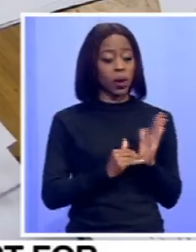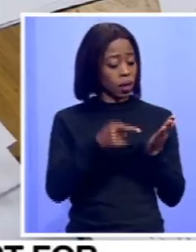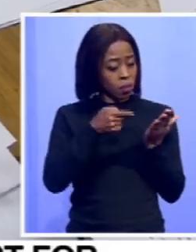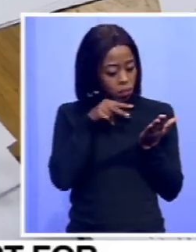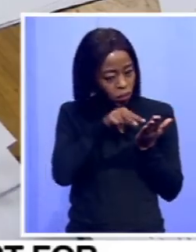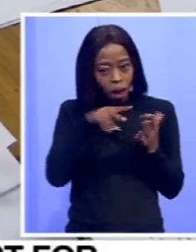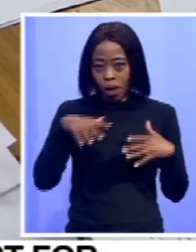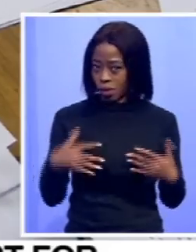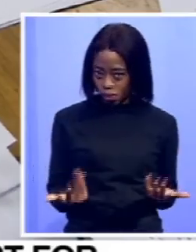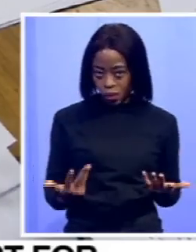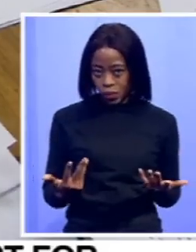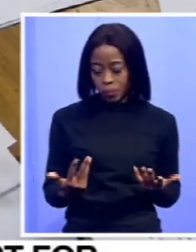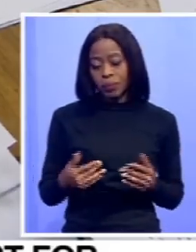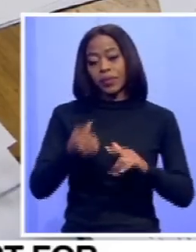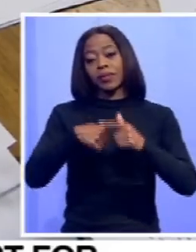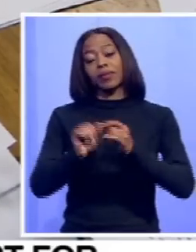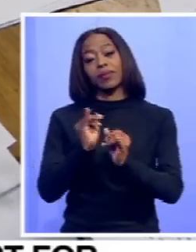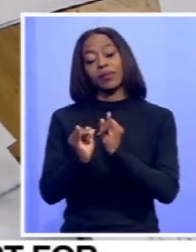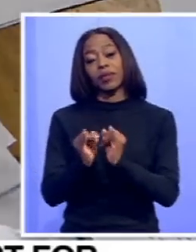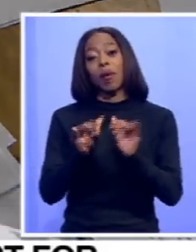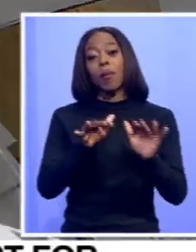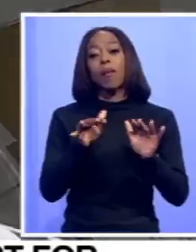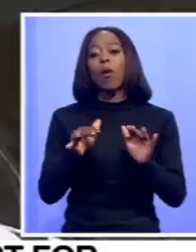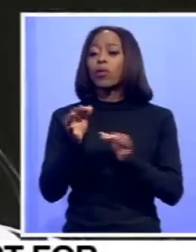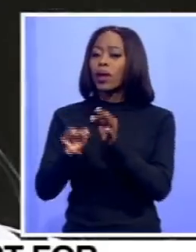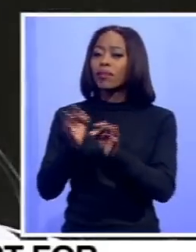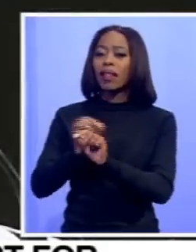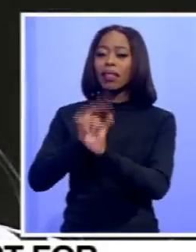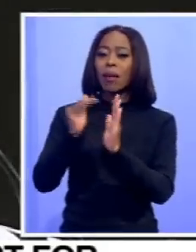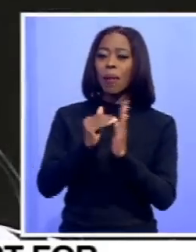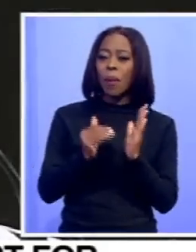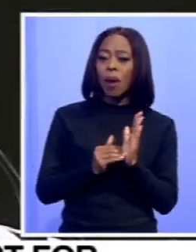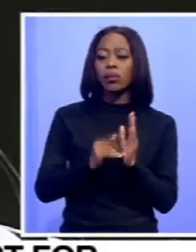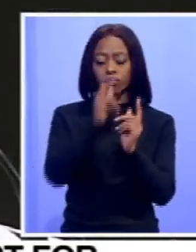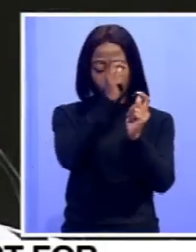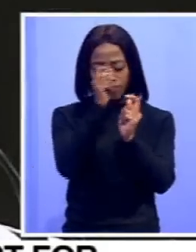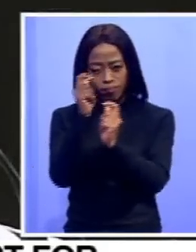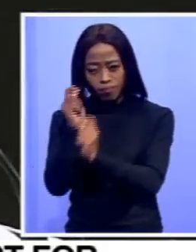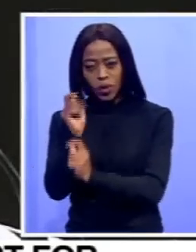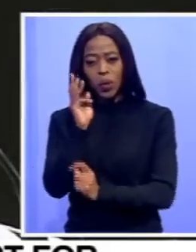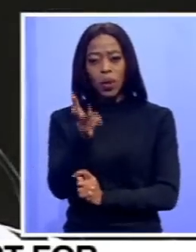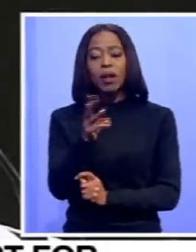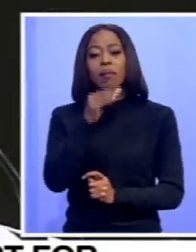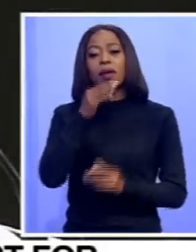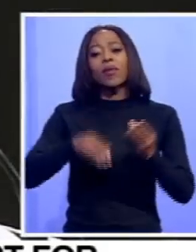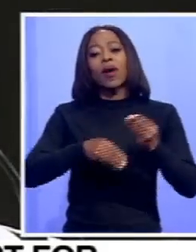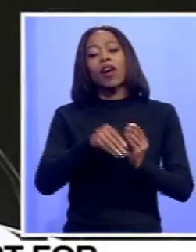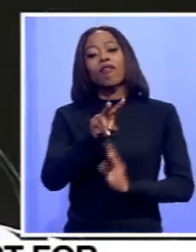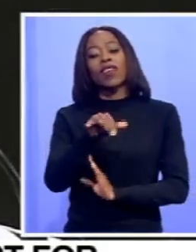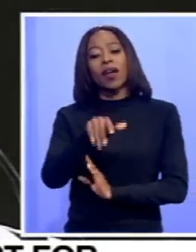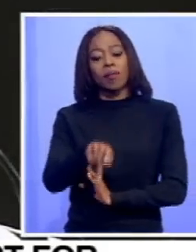had not seen it. Sub 11, the people who were described in the program as making tributes would be part of the so-called VIPs of the